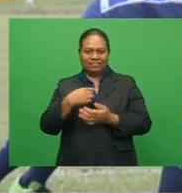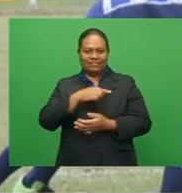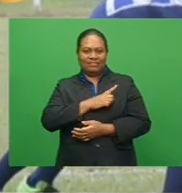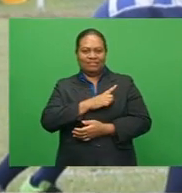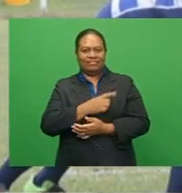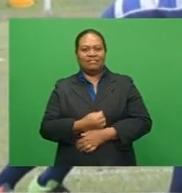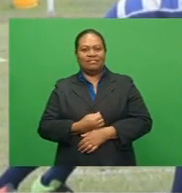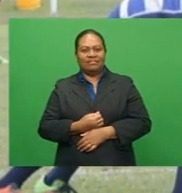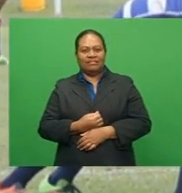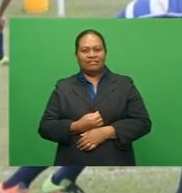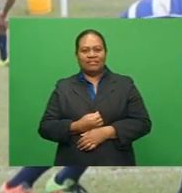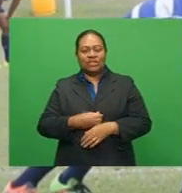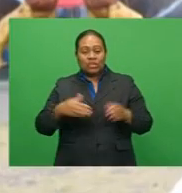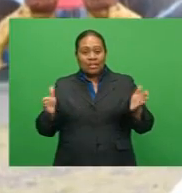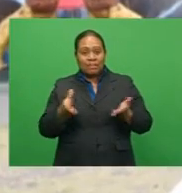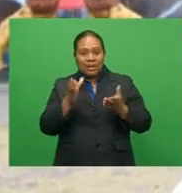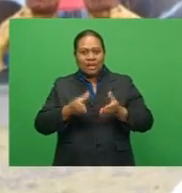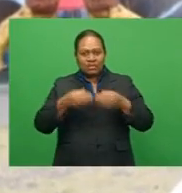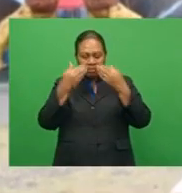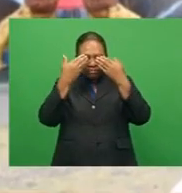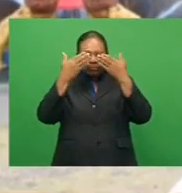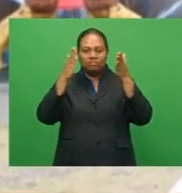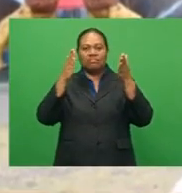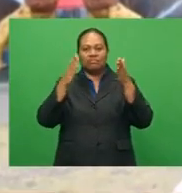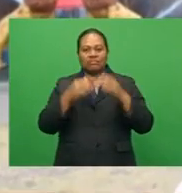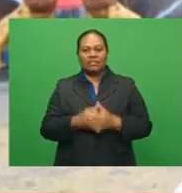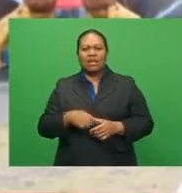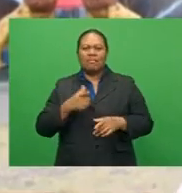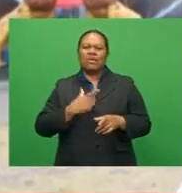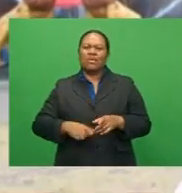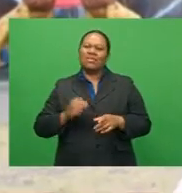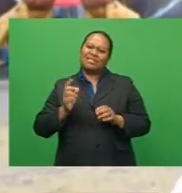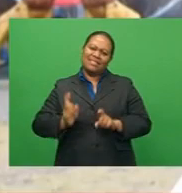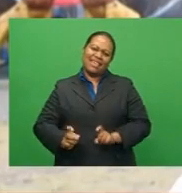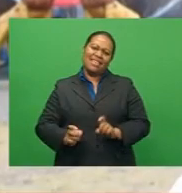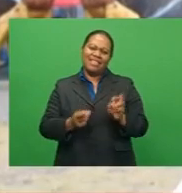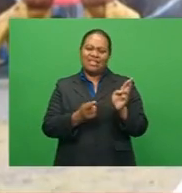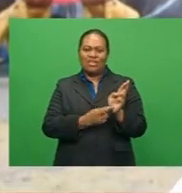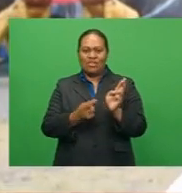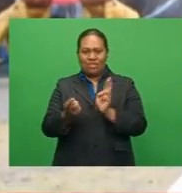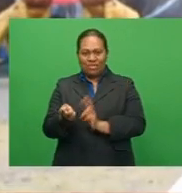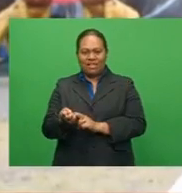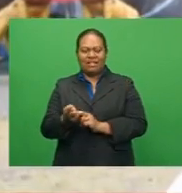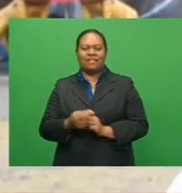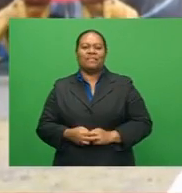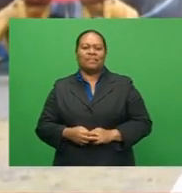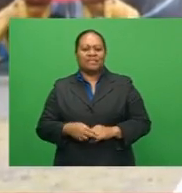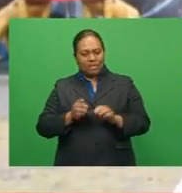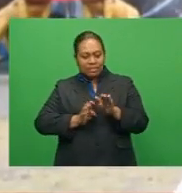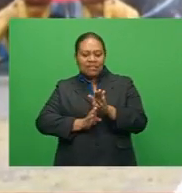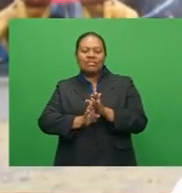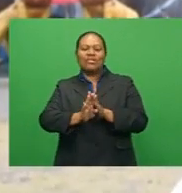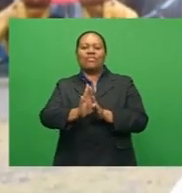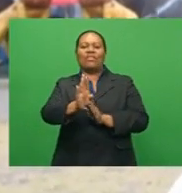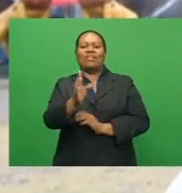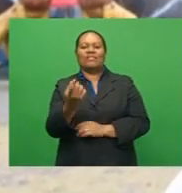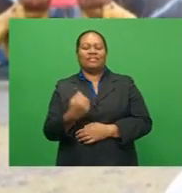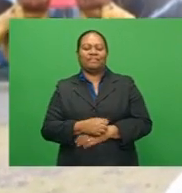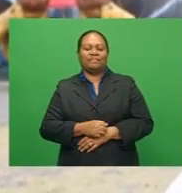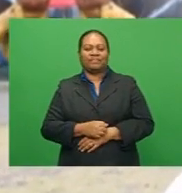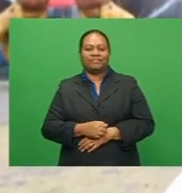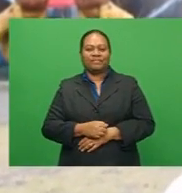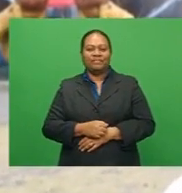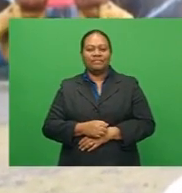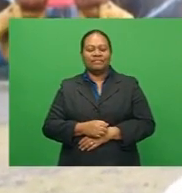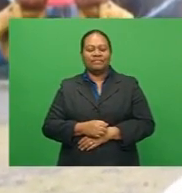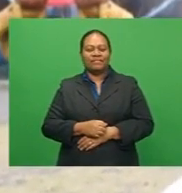an eye-opener to the players, especially being in the rural area. This is going to be develop the girls